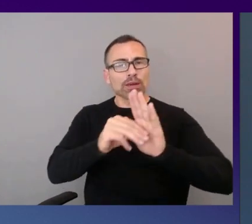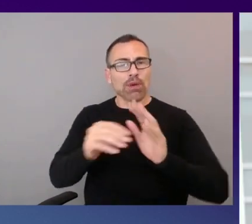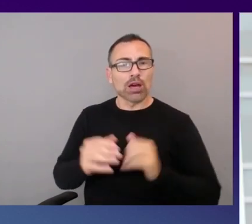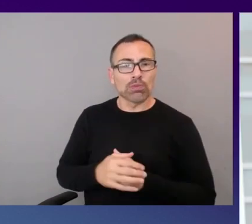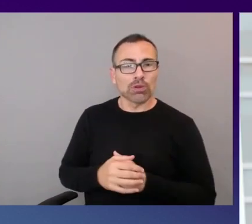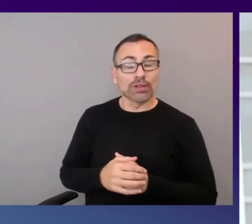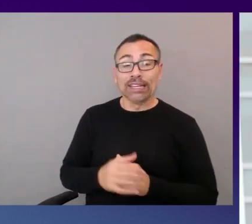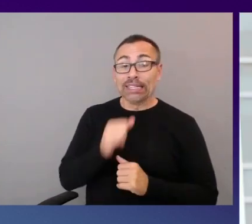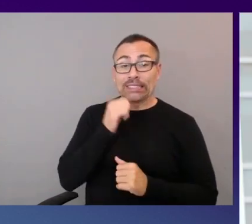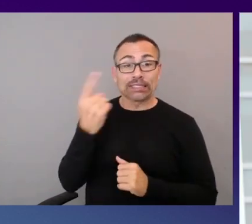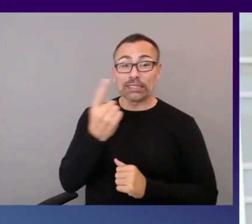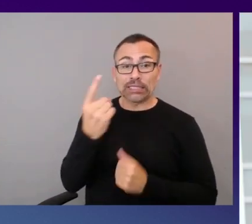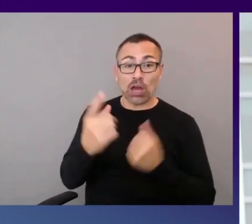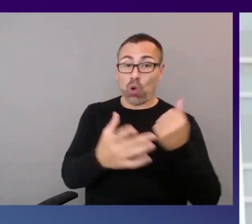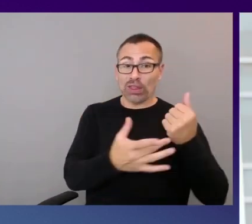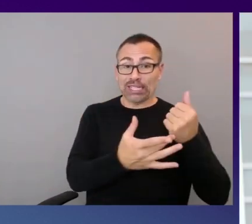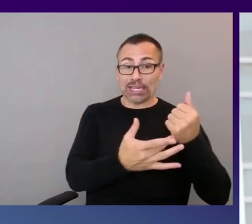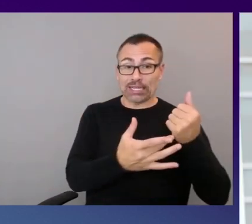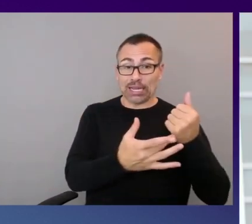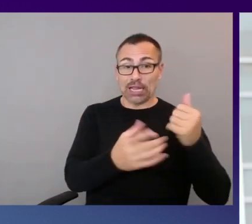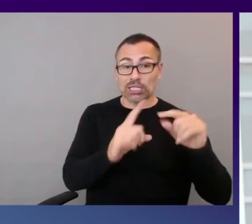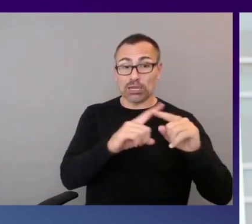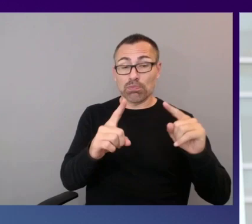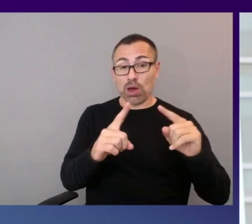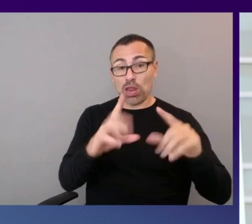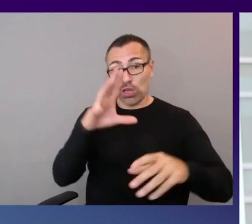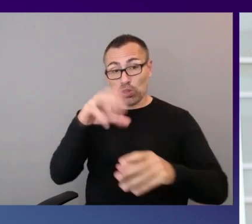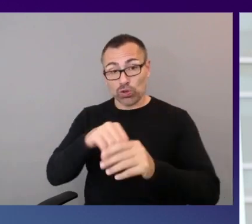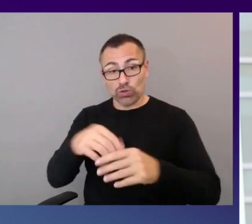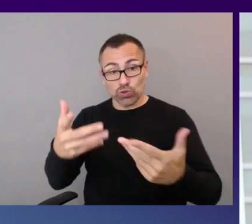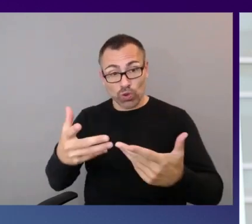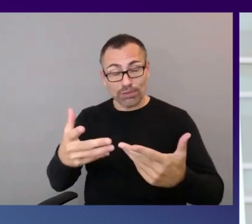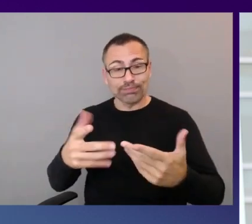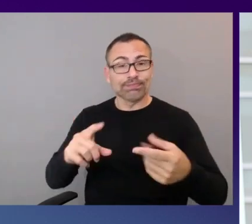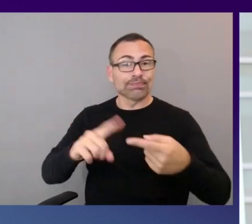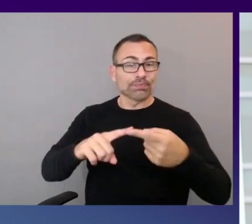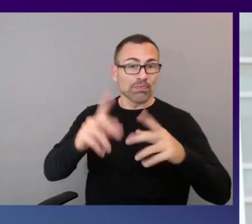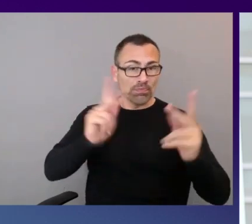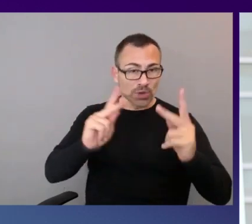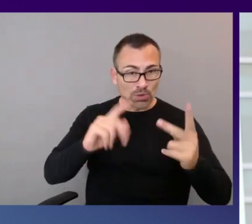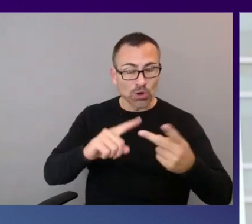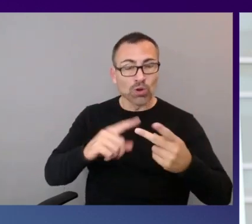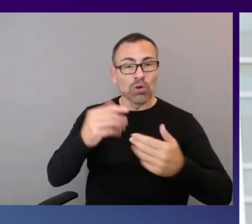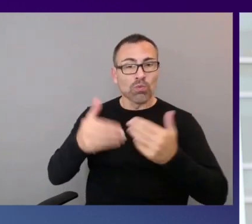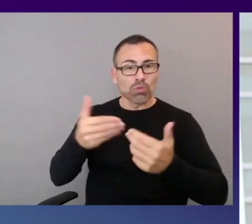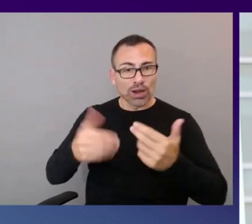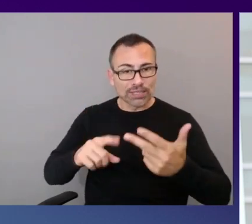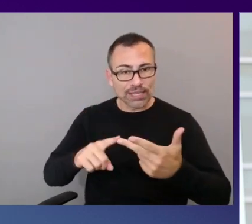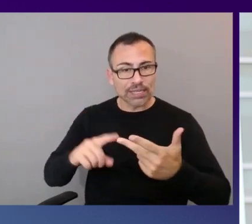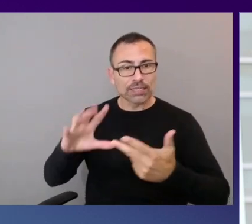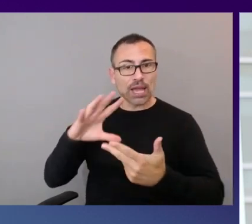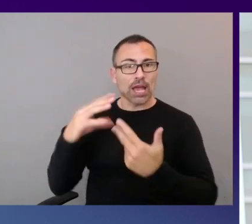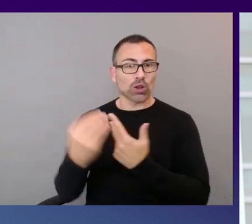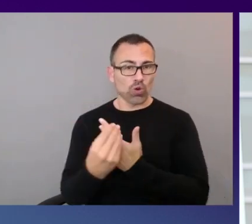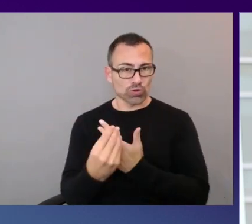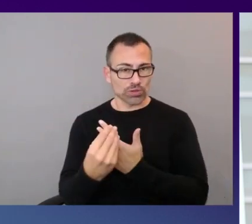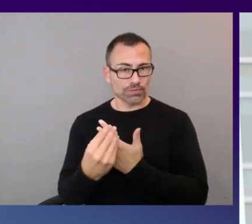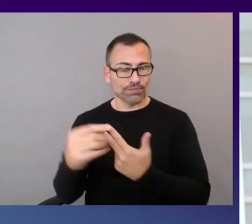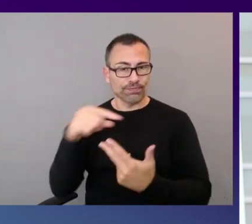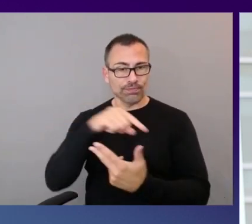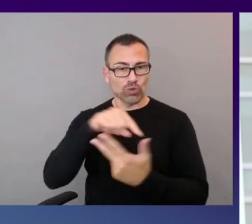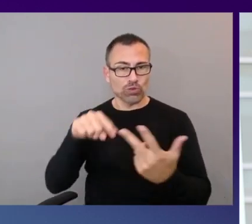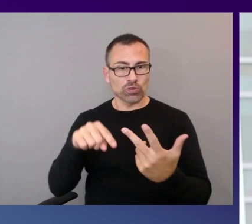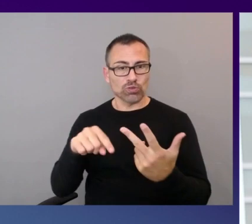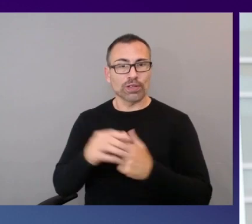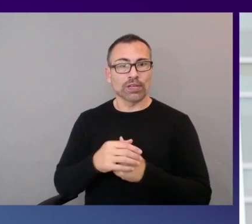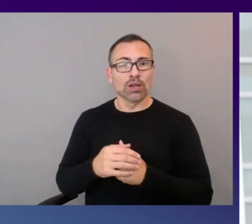technology, but extends to people, process, and culture so that they can unpack